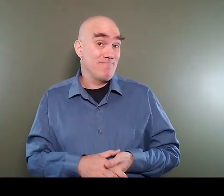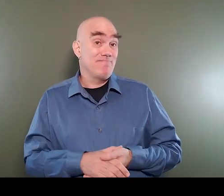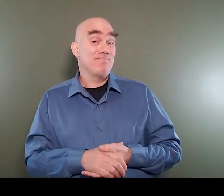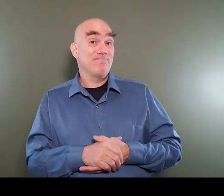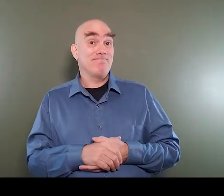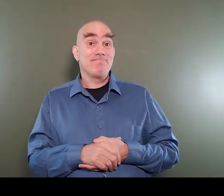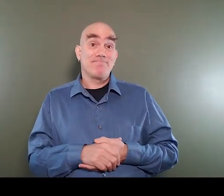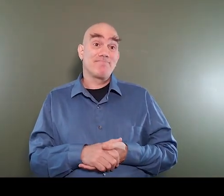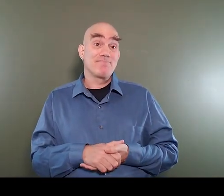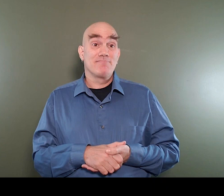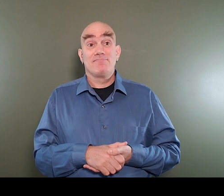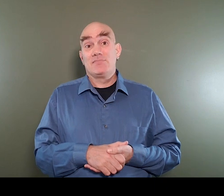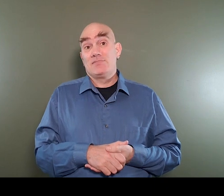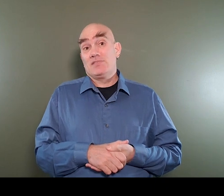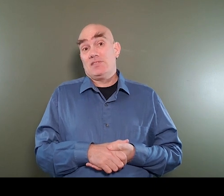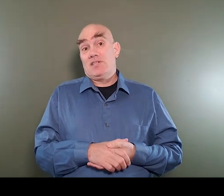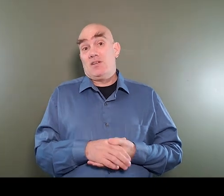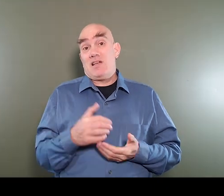beginning of the pandemic.